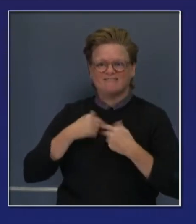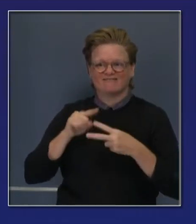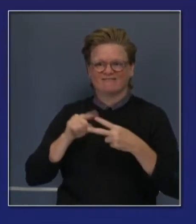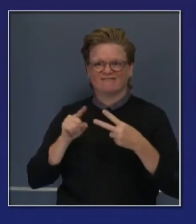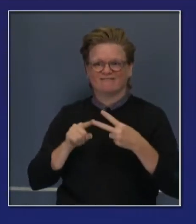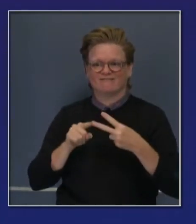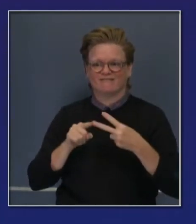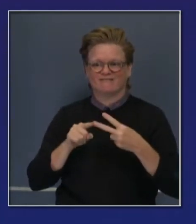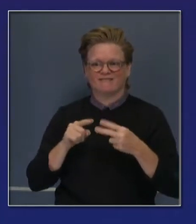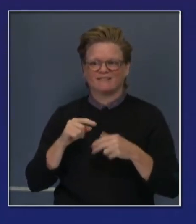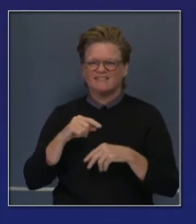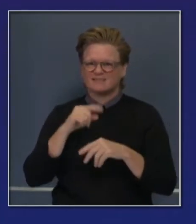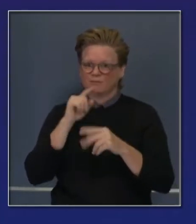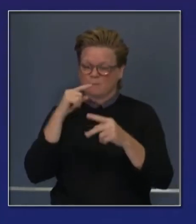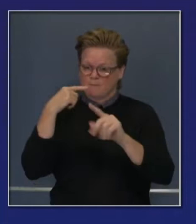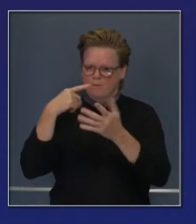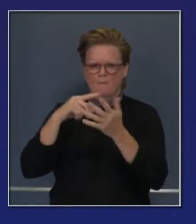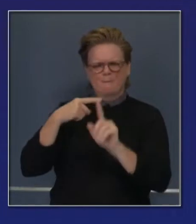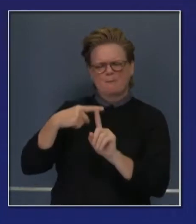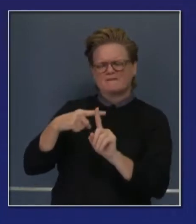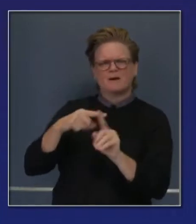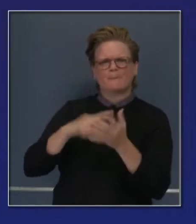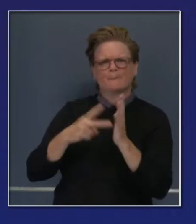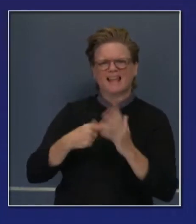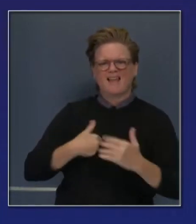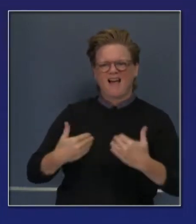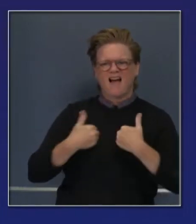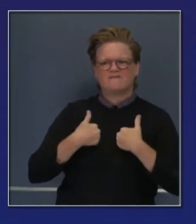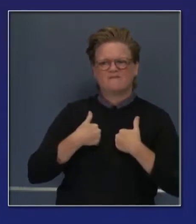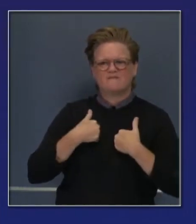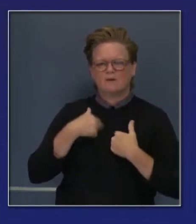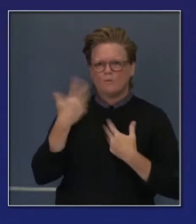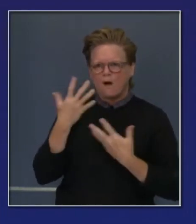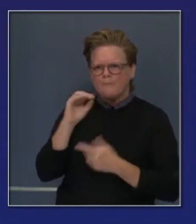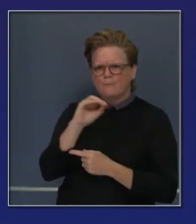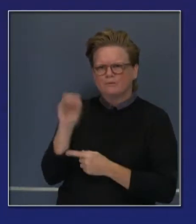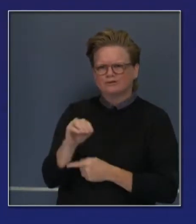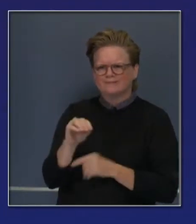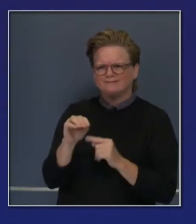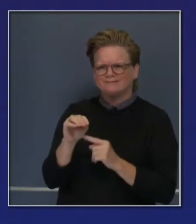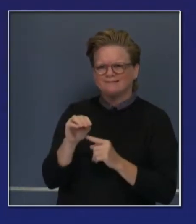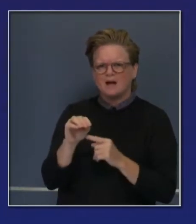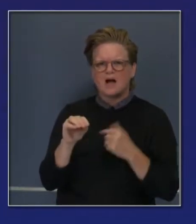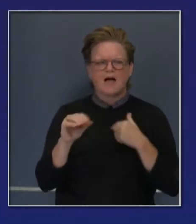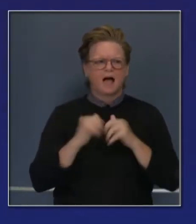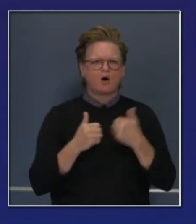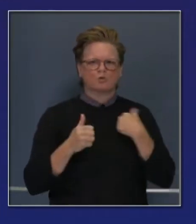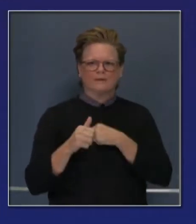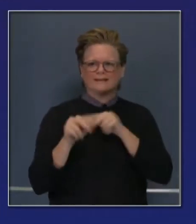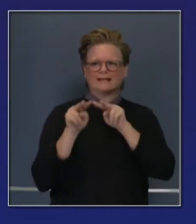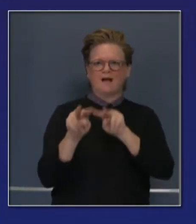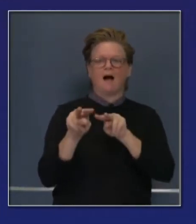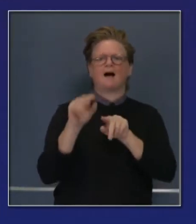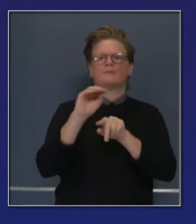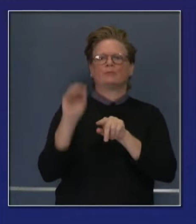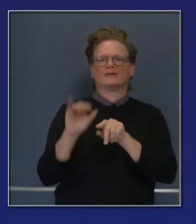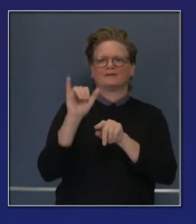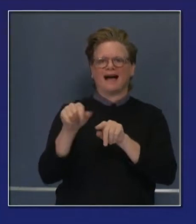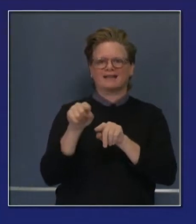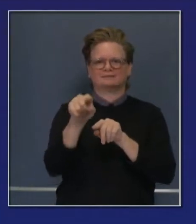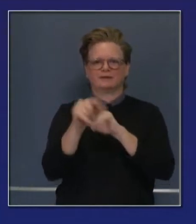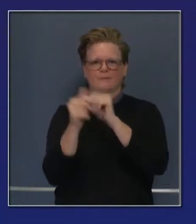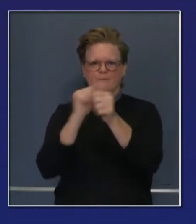the percentage of people that get a test that test positive, the positivity rate. So case rate and